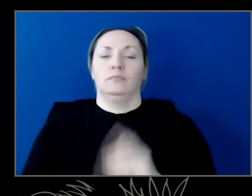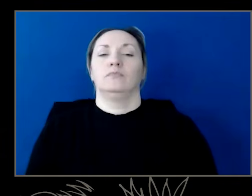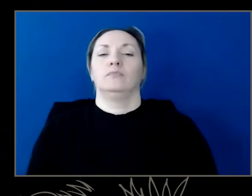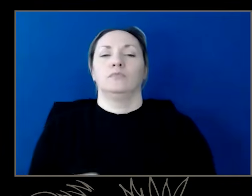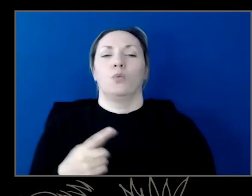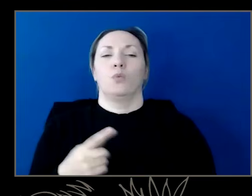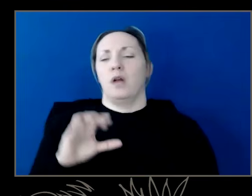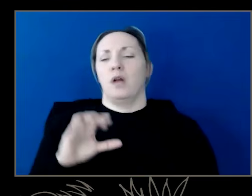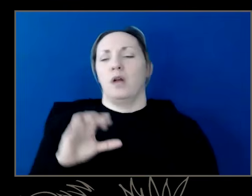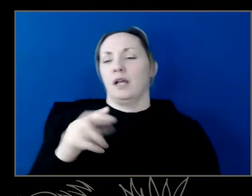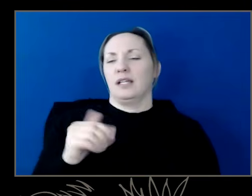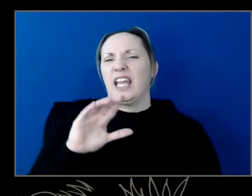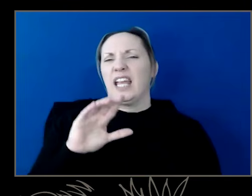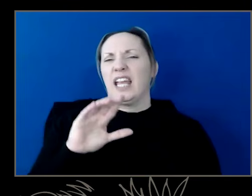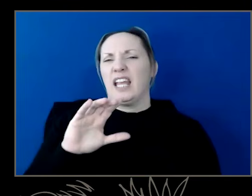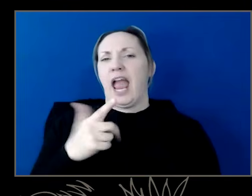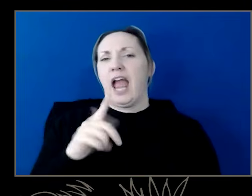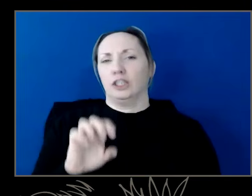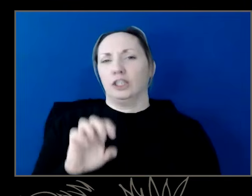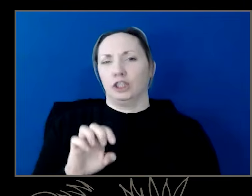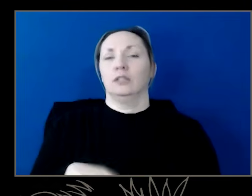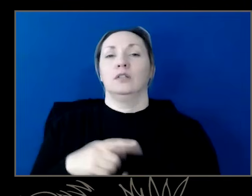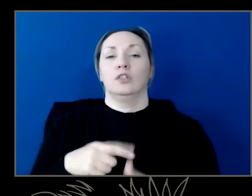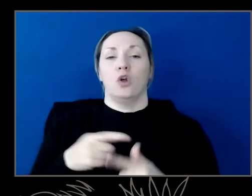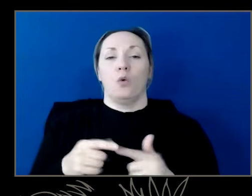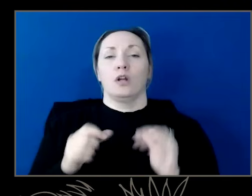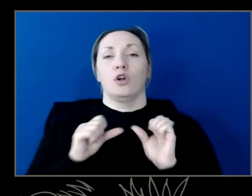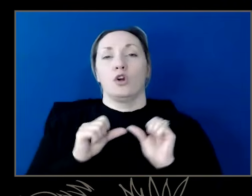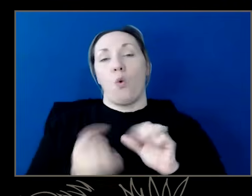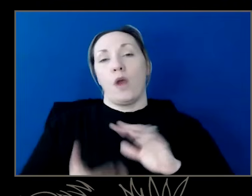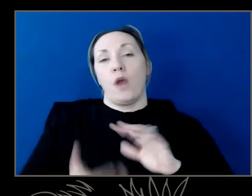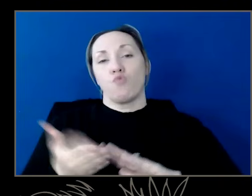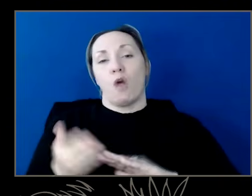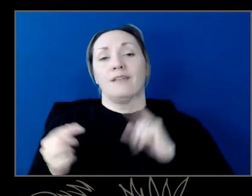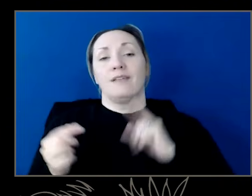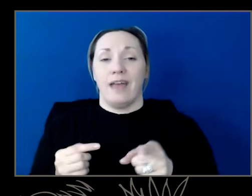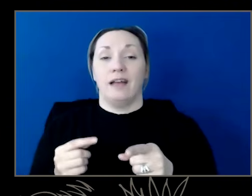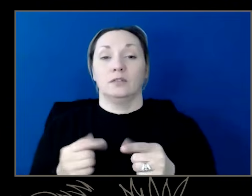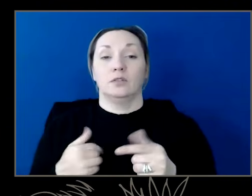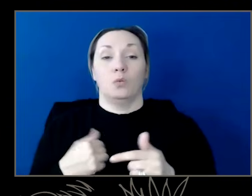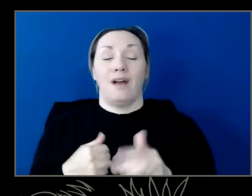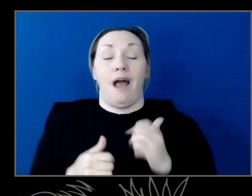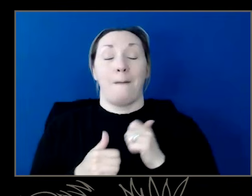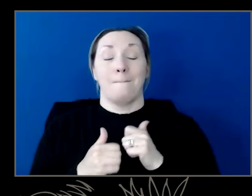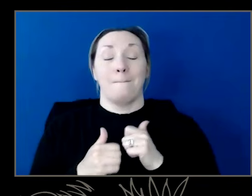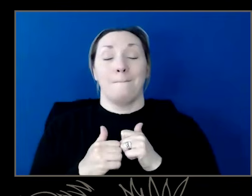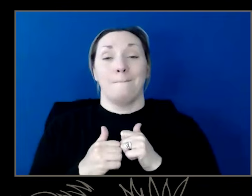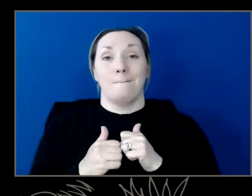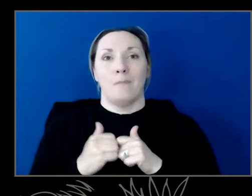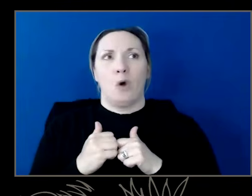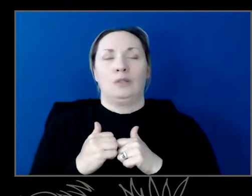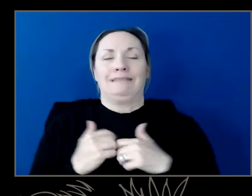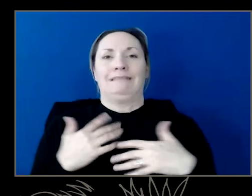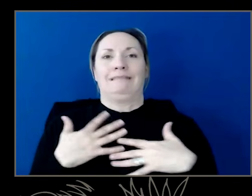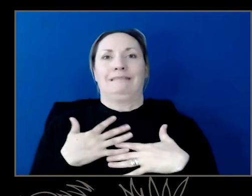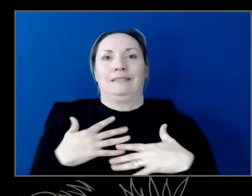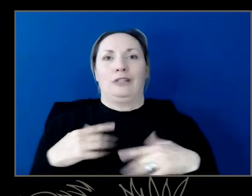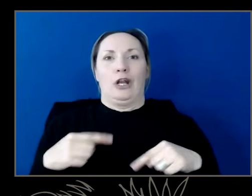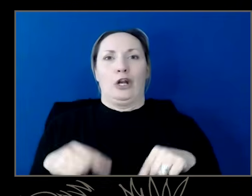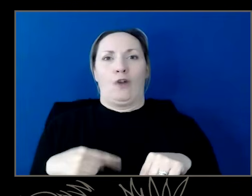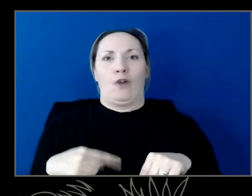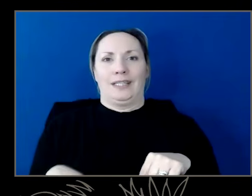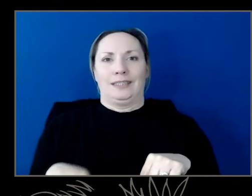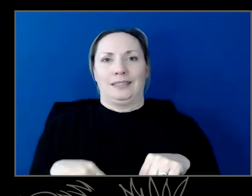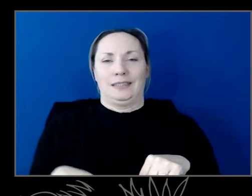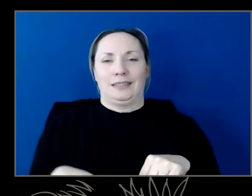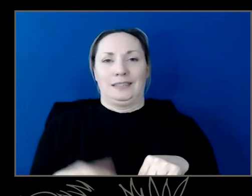this so that way we are actually going to go ahead and run. And this is the one that I am most nervous about. Because